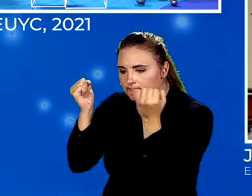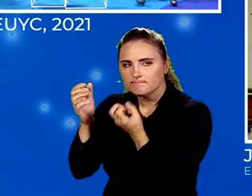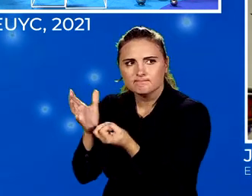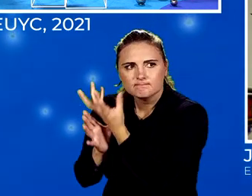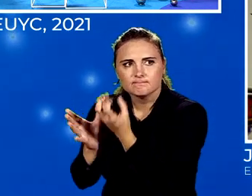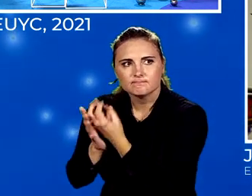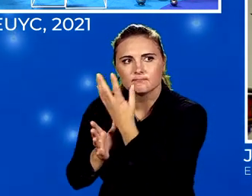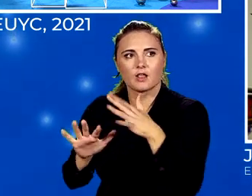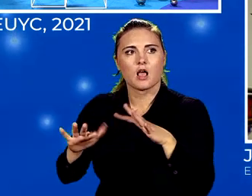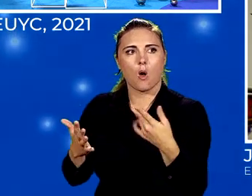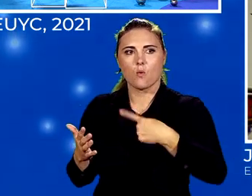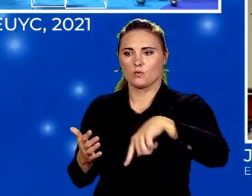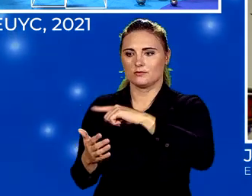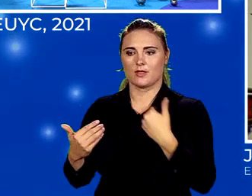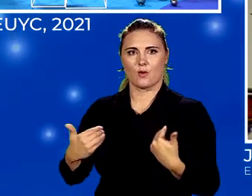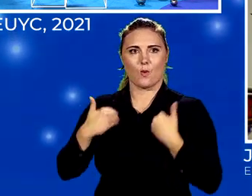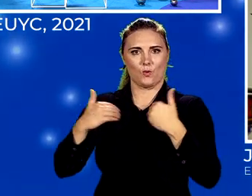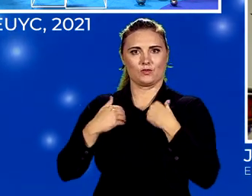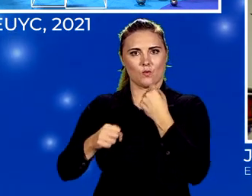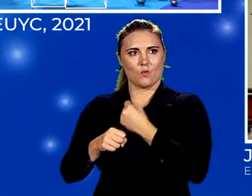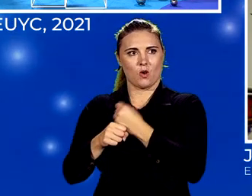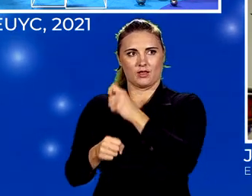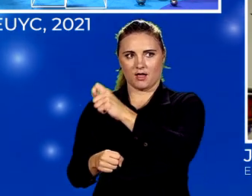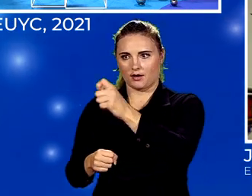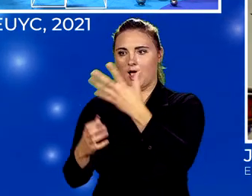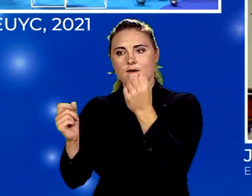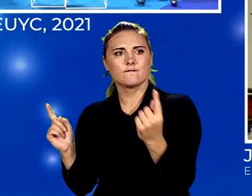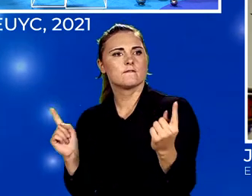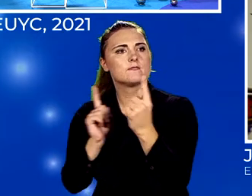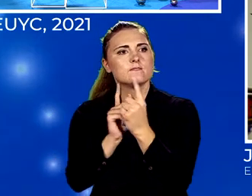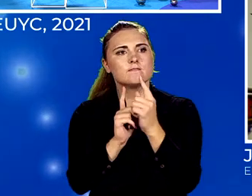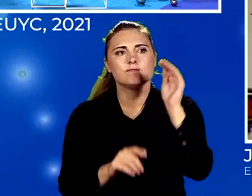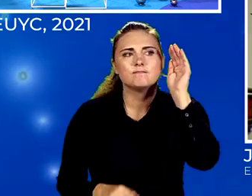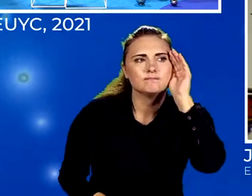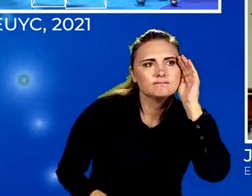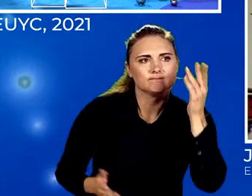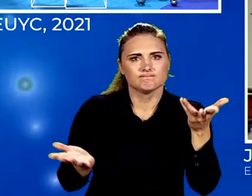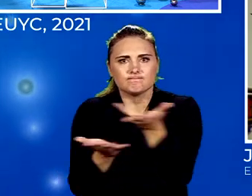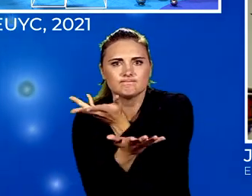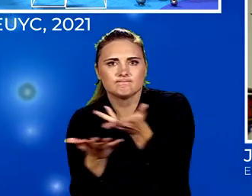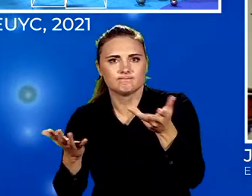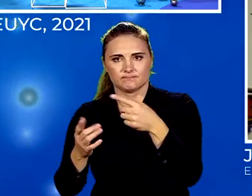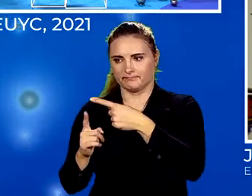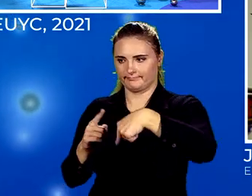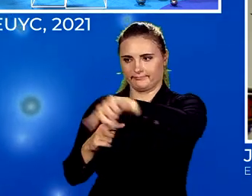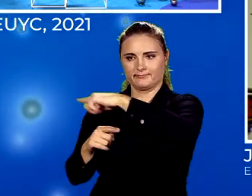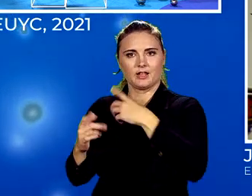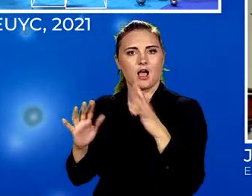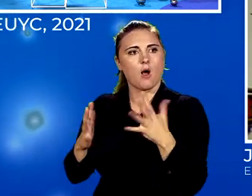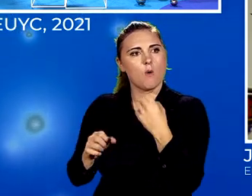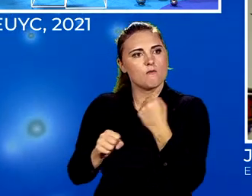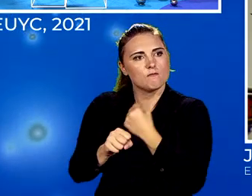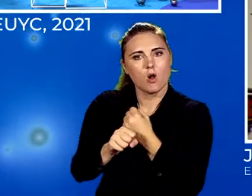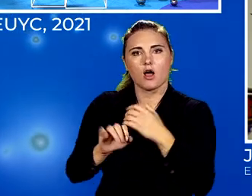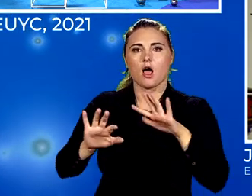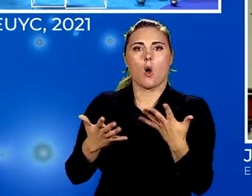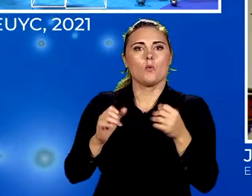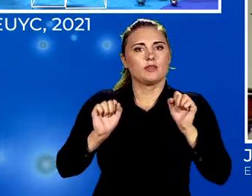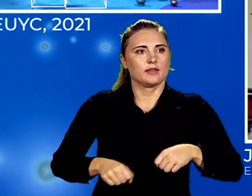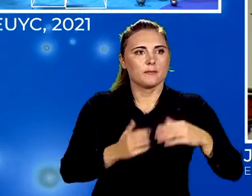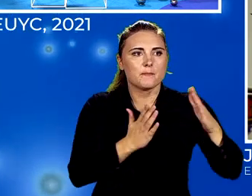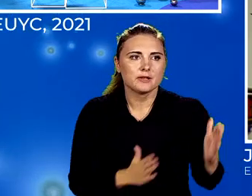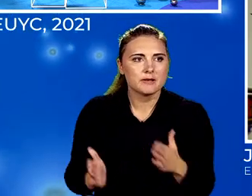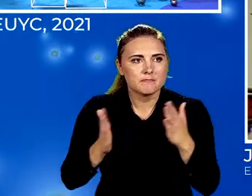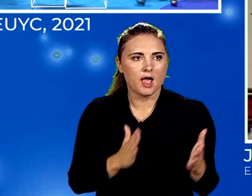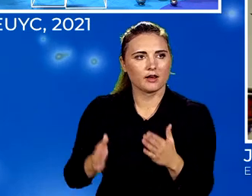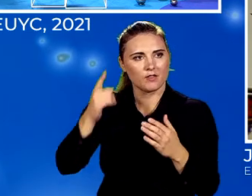of experts of youth workers, of the youth community, to prepare it in the most useful way. In a very operational sense, the Commission